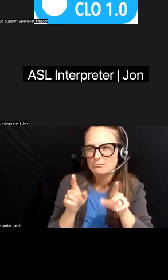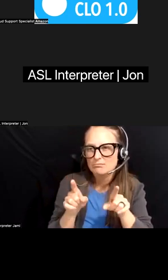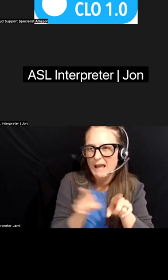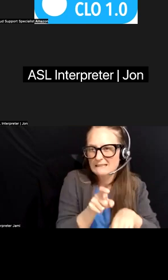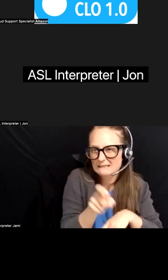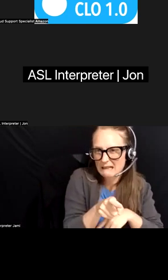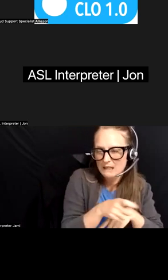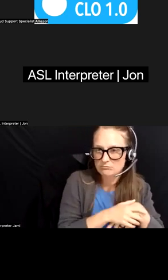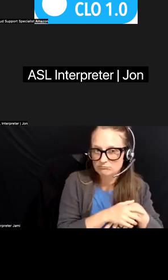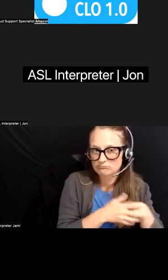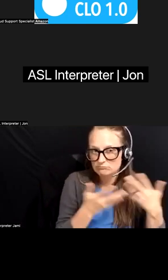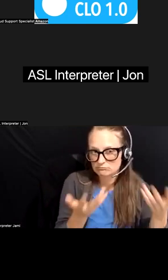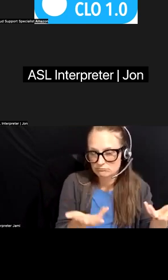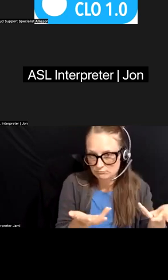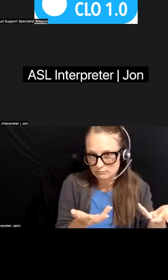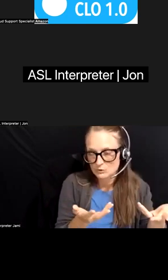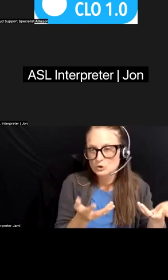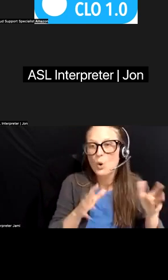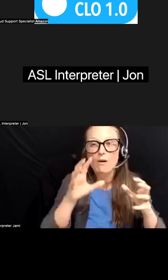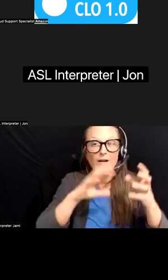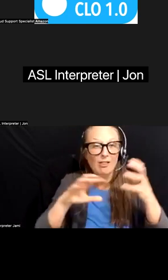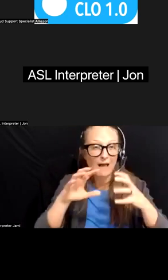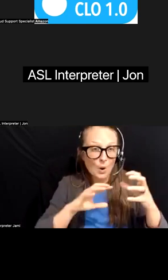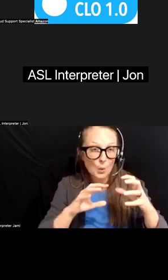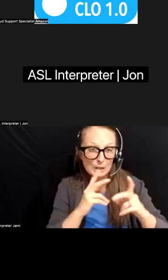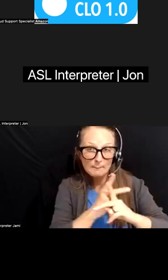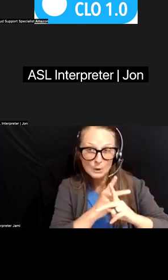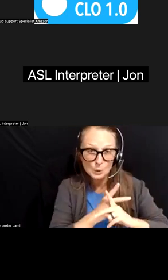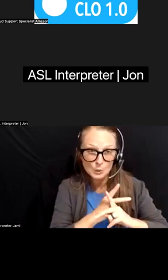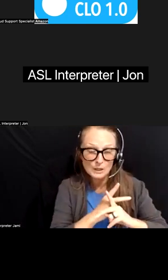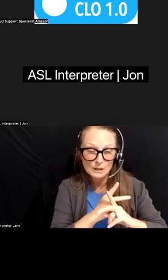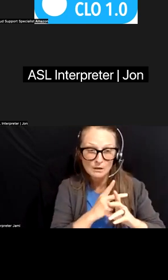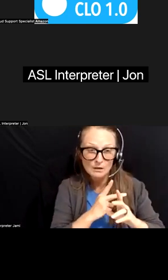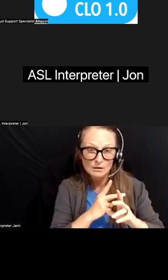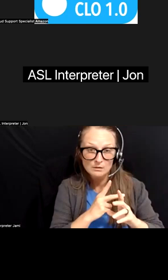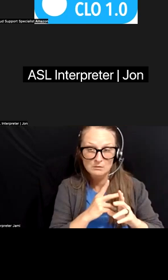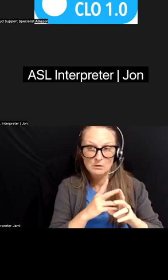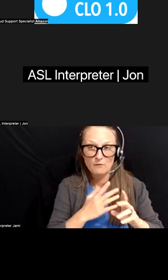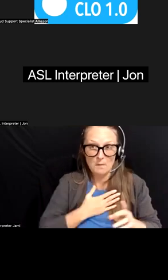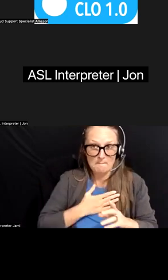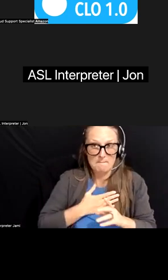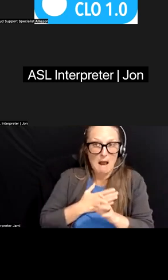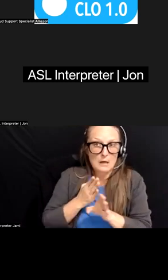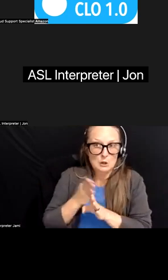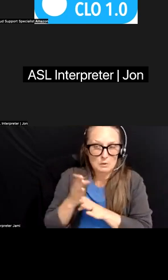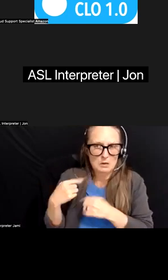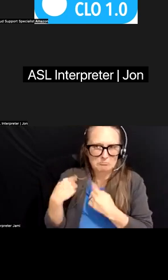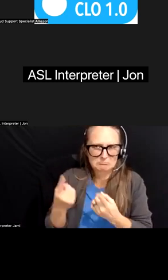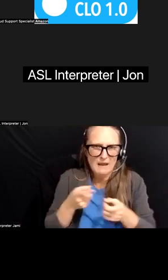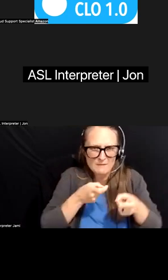there you have it. So cloud computing, over my career, I've managed many data